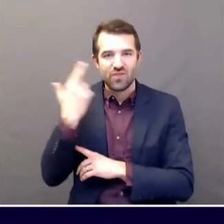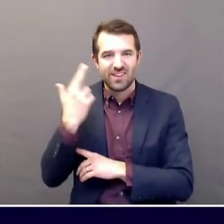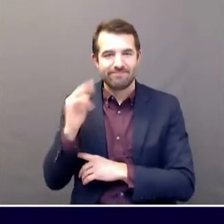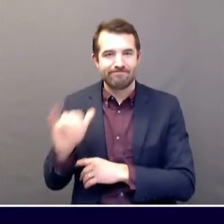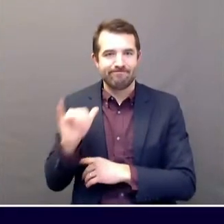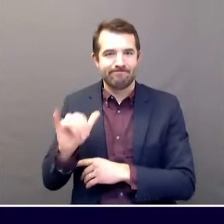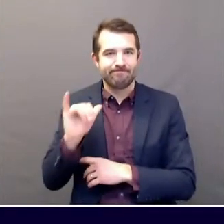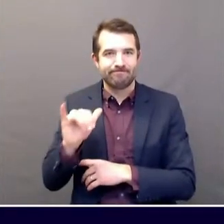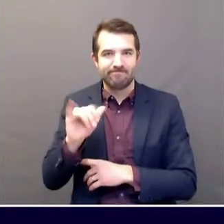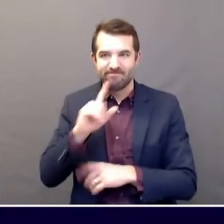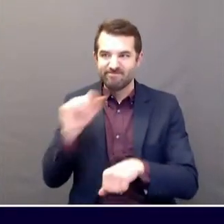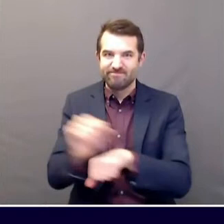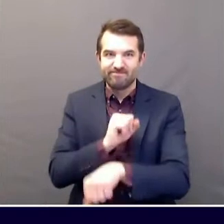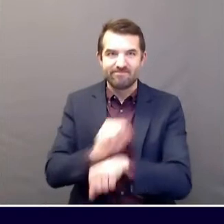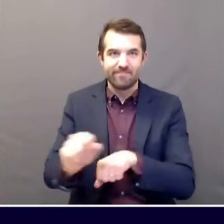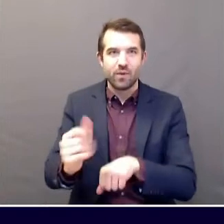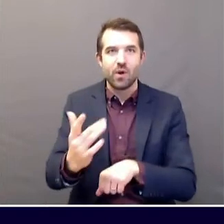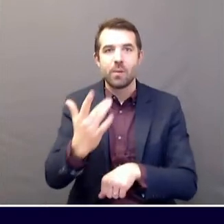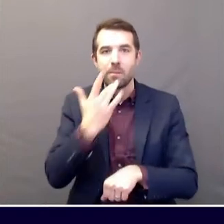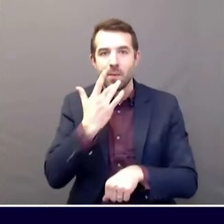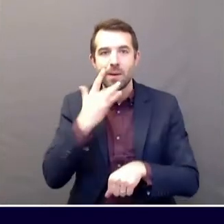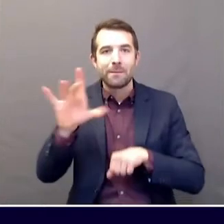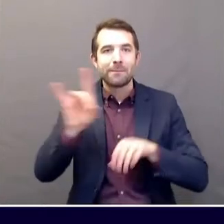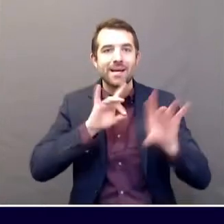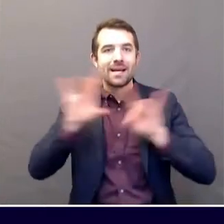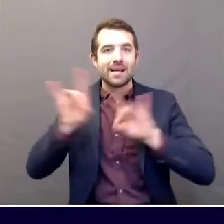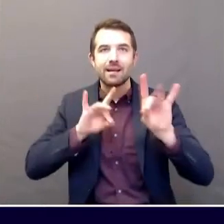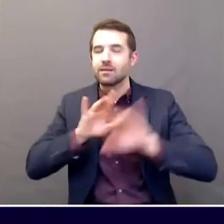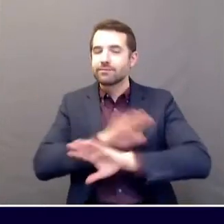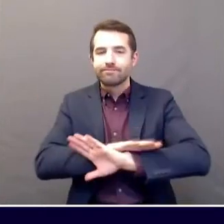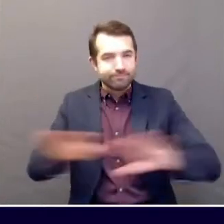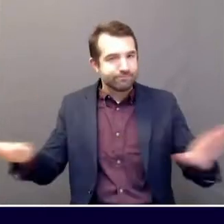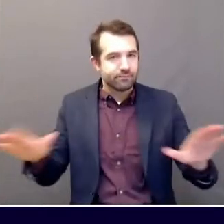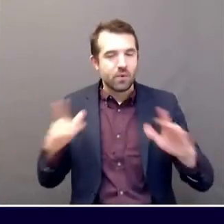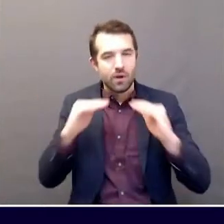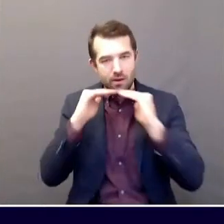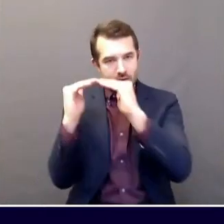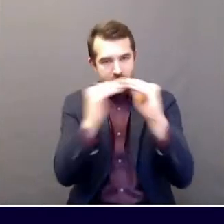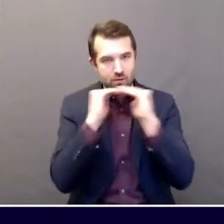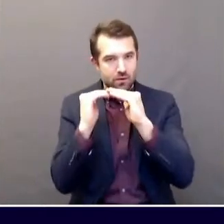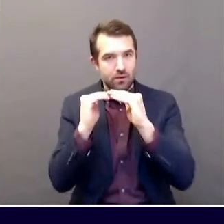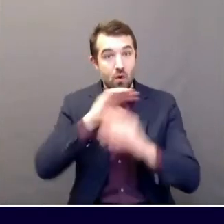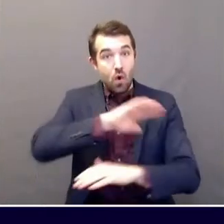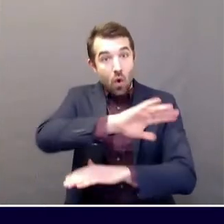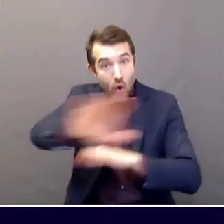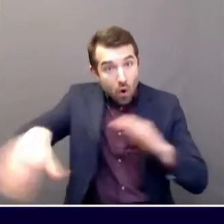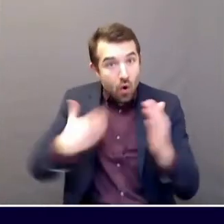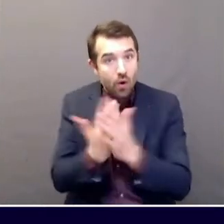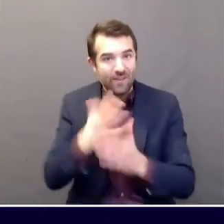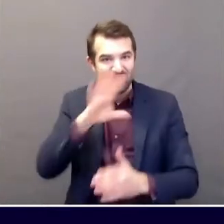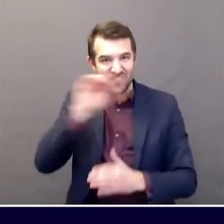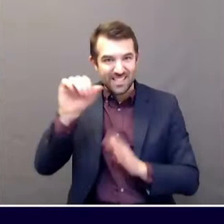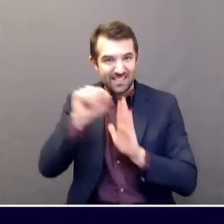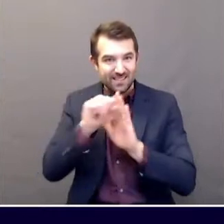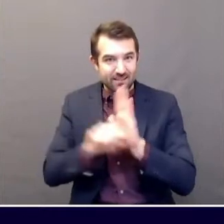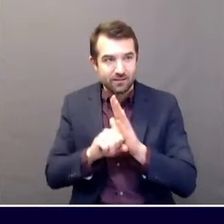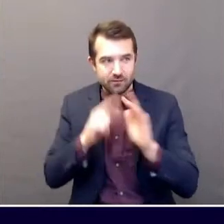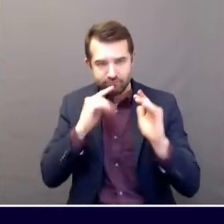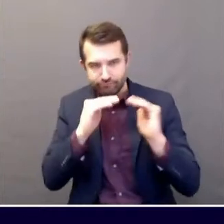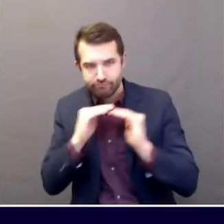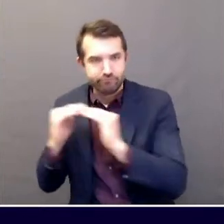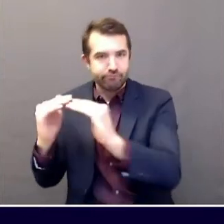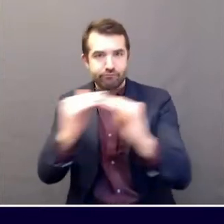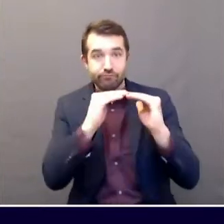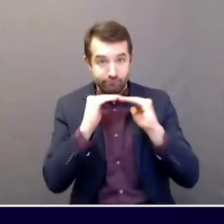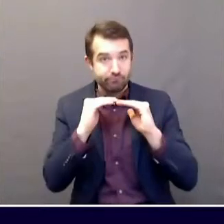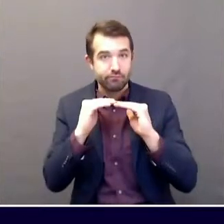equally based on population. Obviously, they want, and we want, everybody to get vaccinated as quickly as possible.